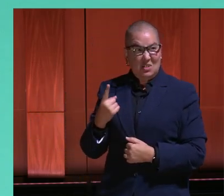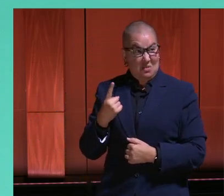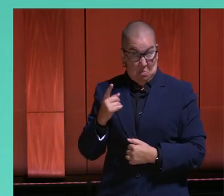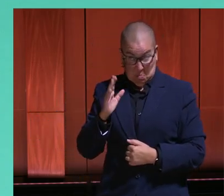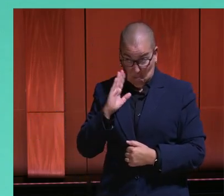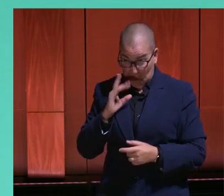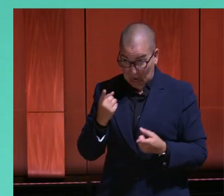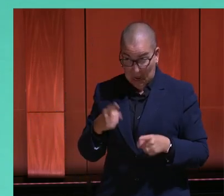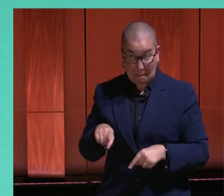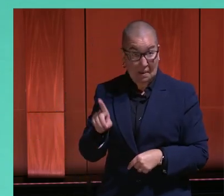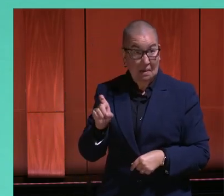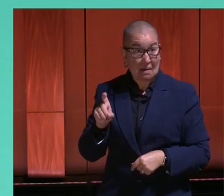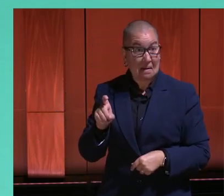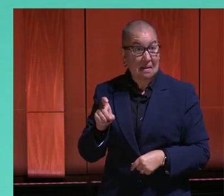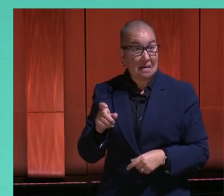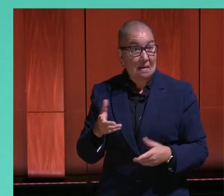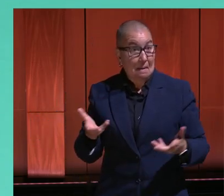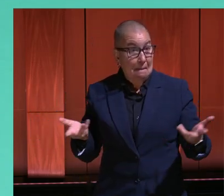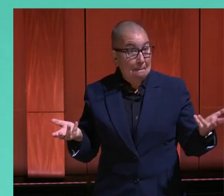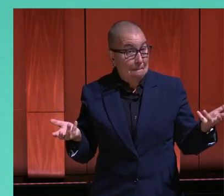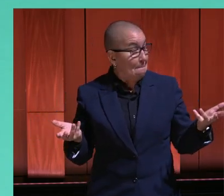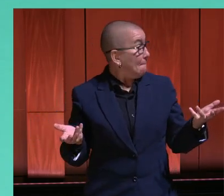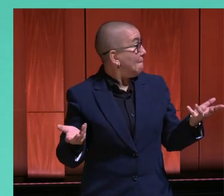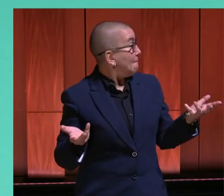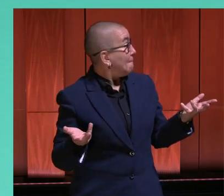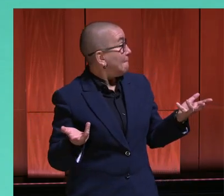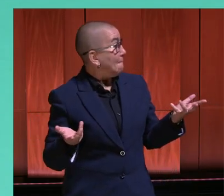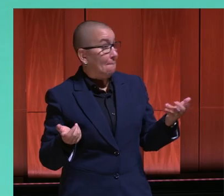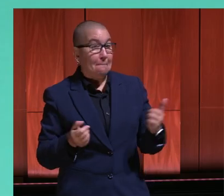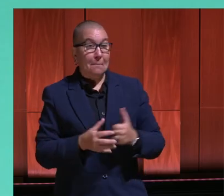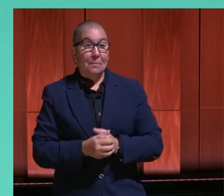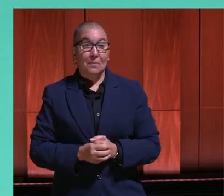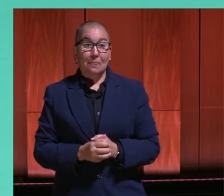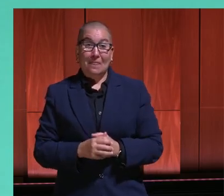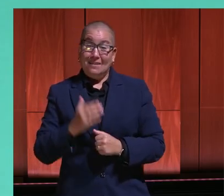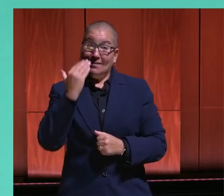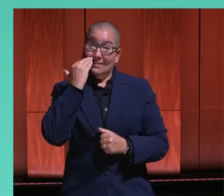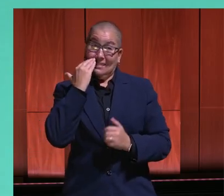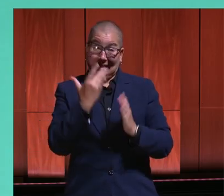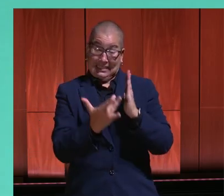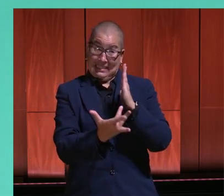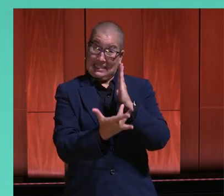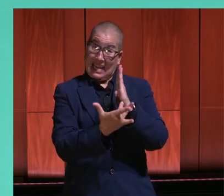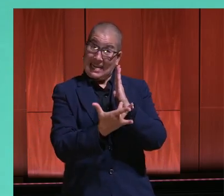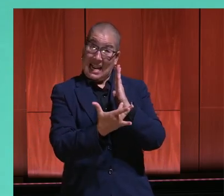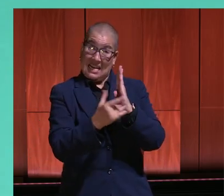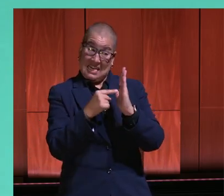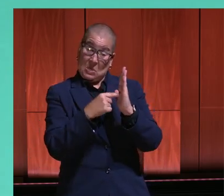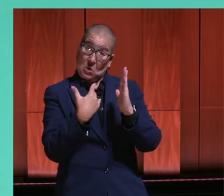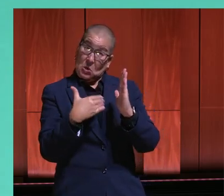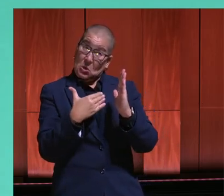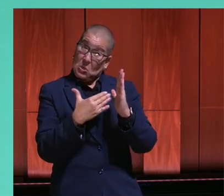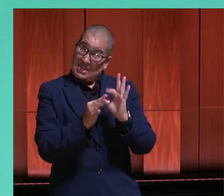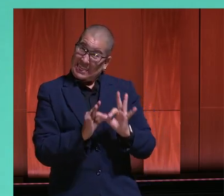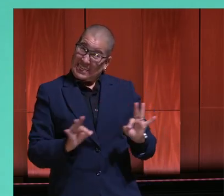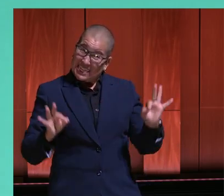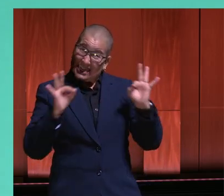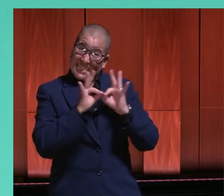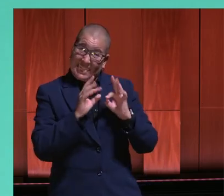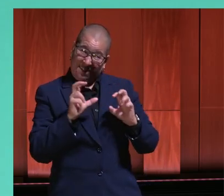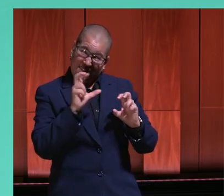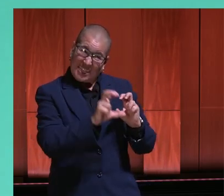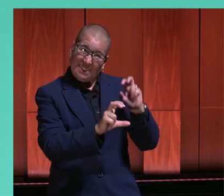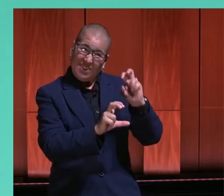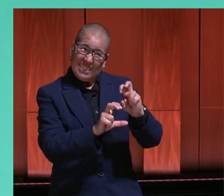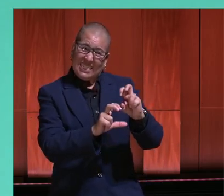So the technological investments, but I also think a key component is the people investments.